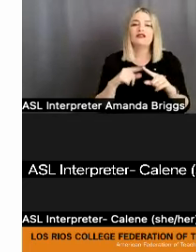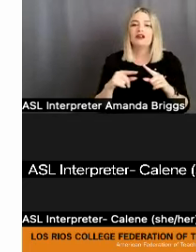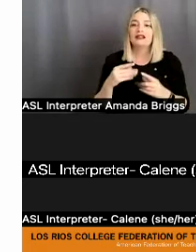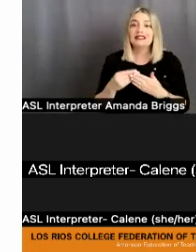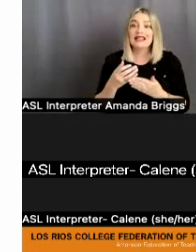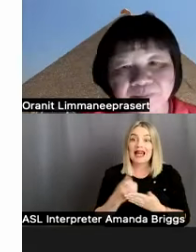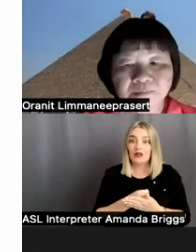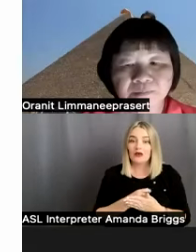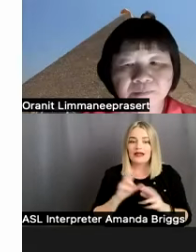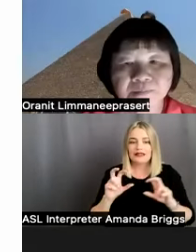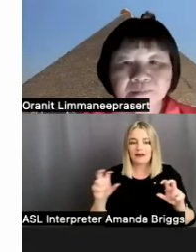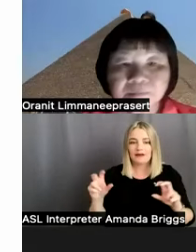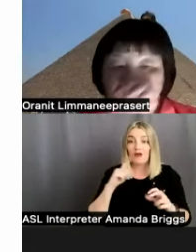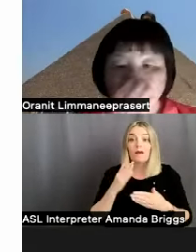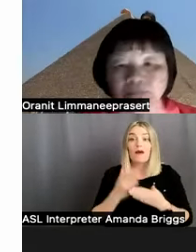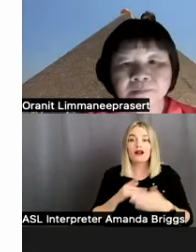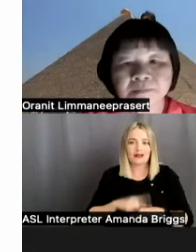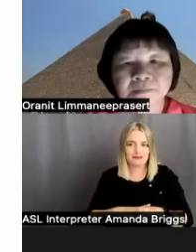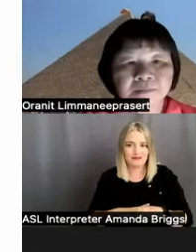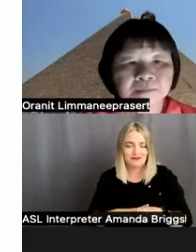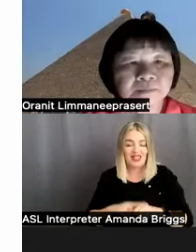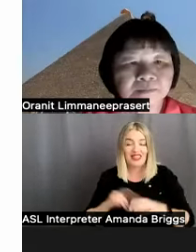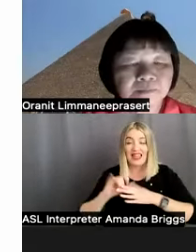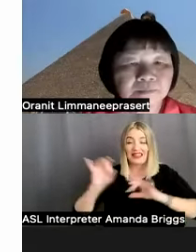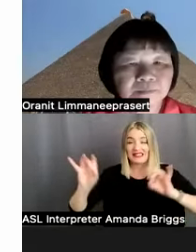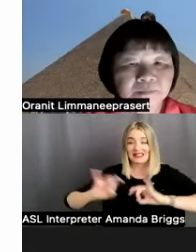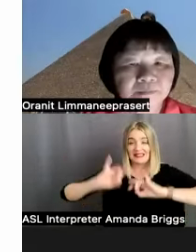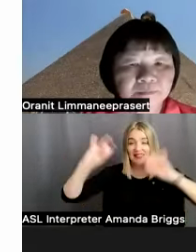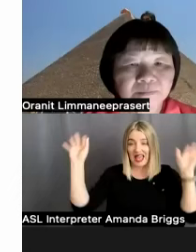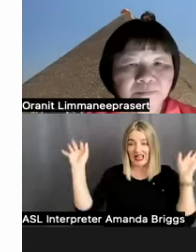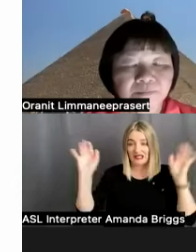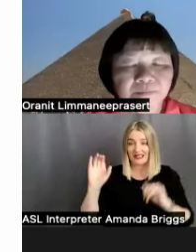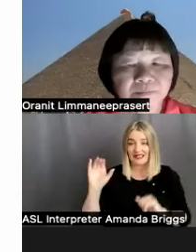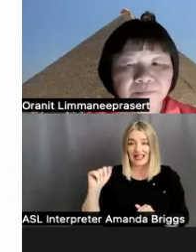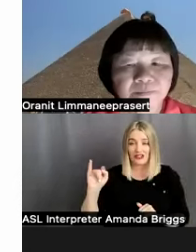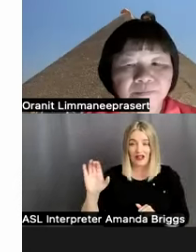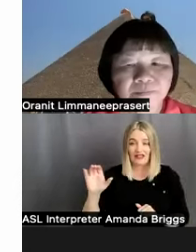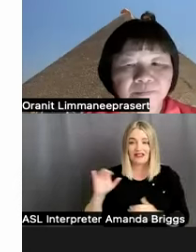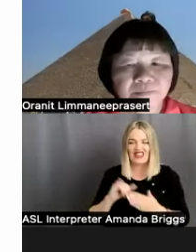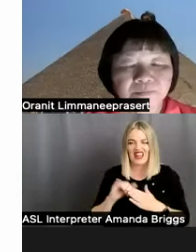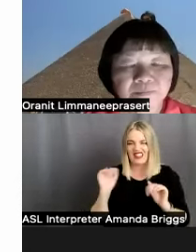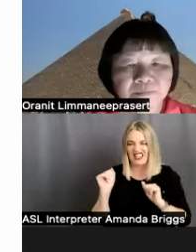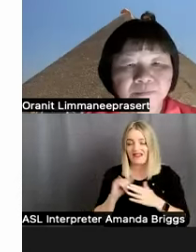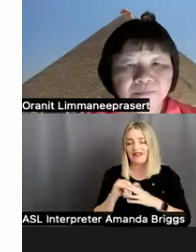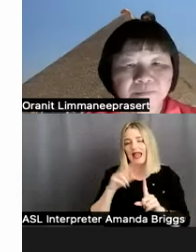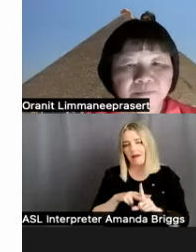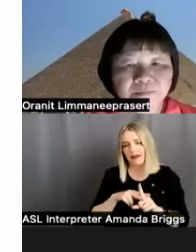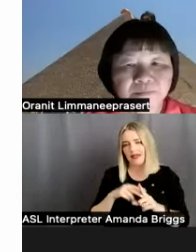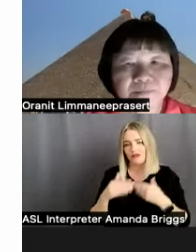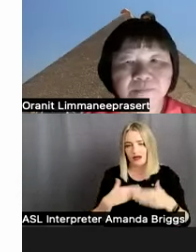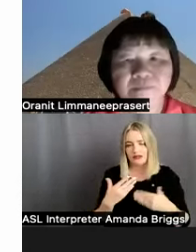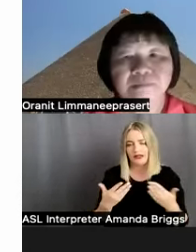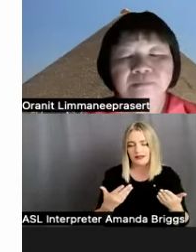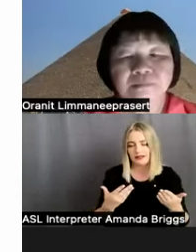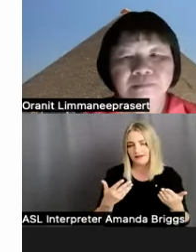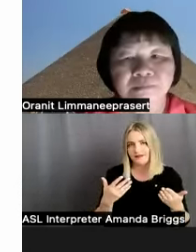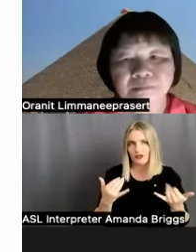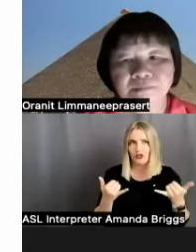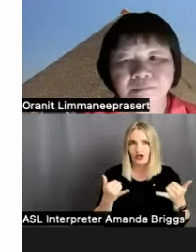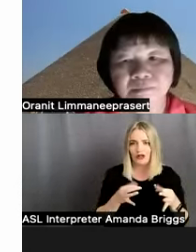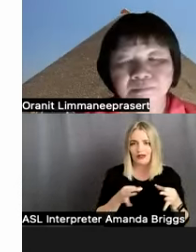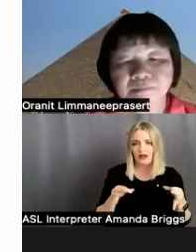to part-timers. The catastrophic leave, I would like to note, is an application process. You'd have to, under the current